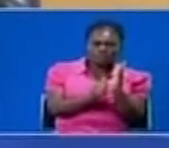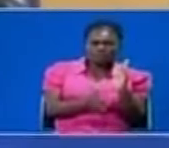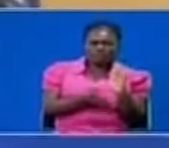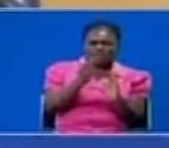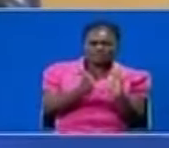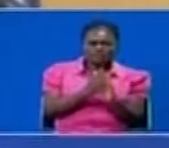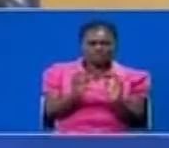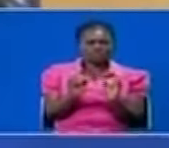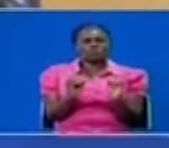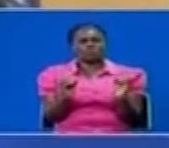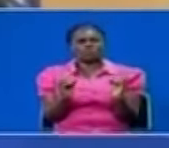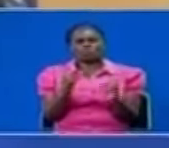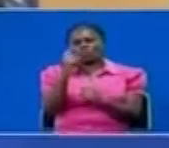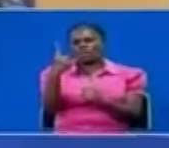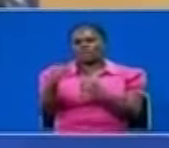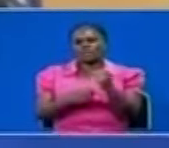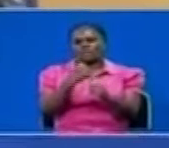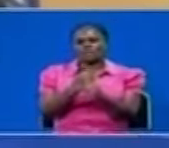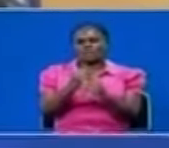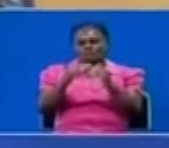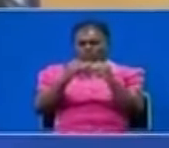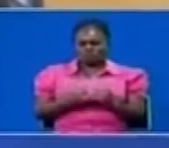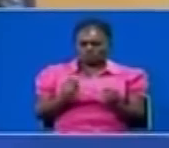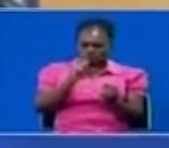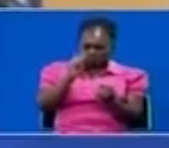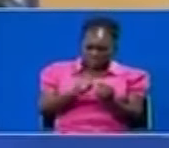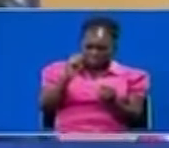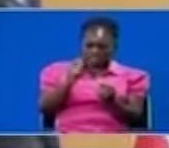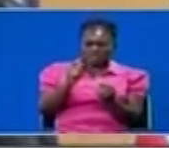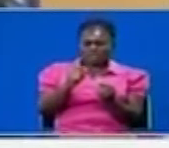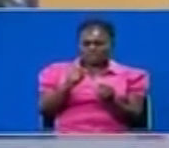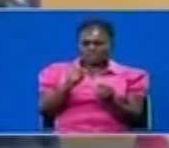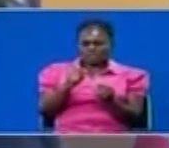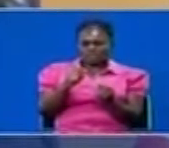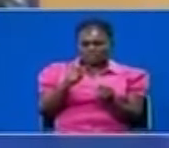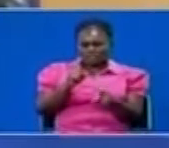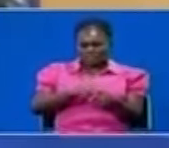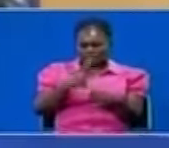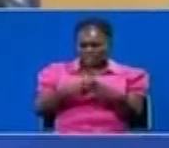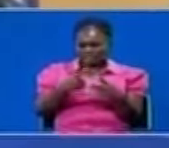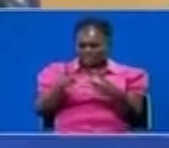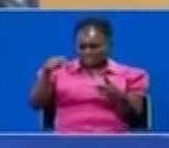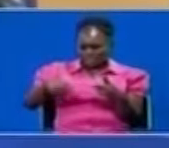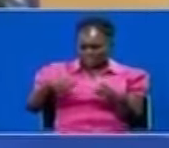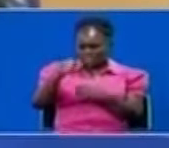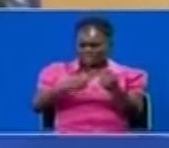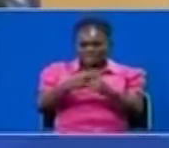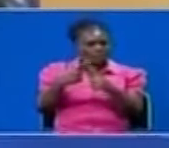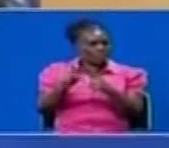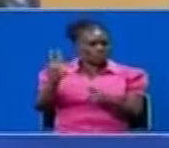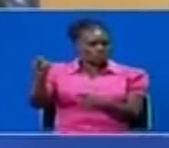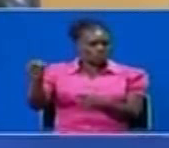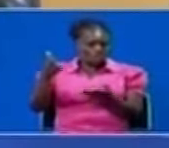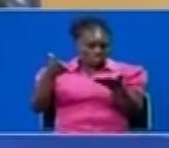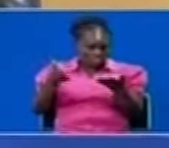that engagement for 1 year, move on to pilot the following year, and move on to the third stage, which would be this year. But we said, no, this is